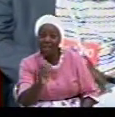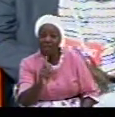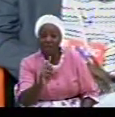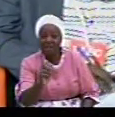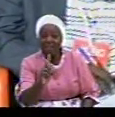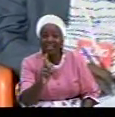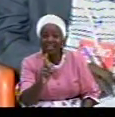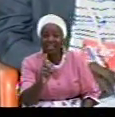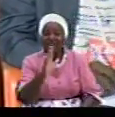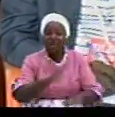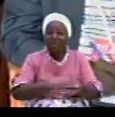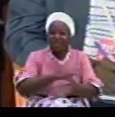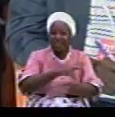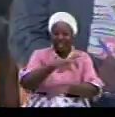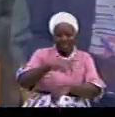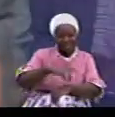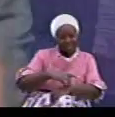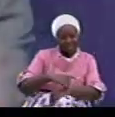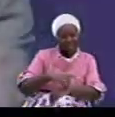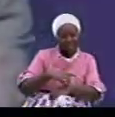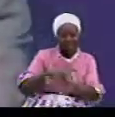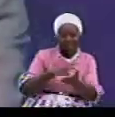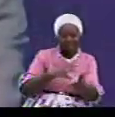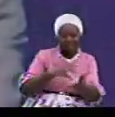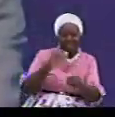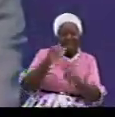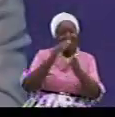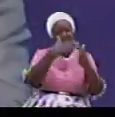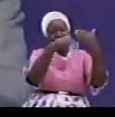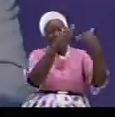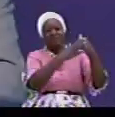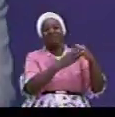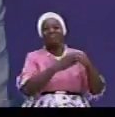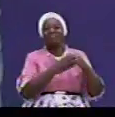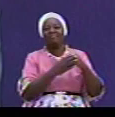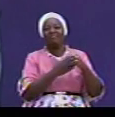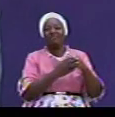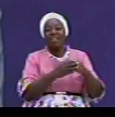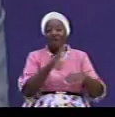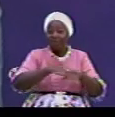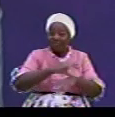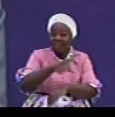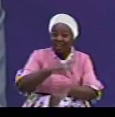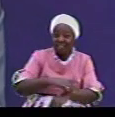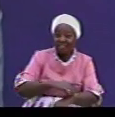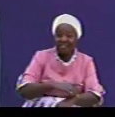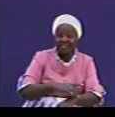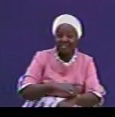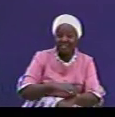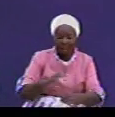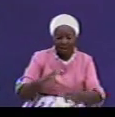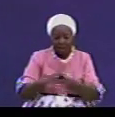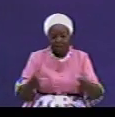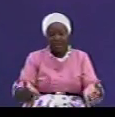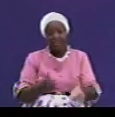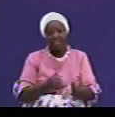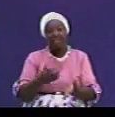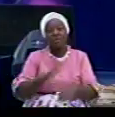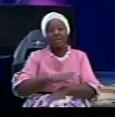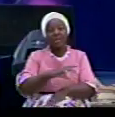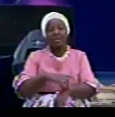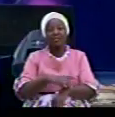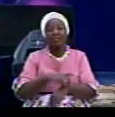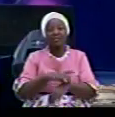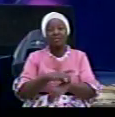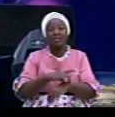On earth, in heaven. On earth, loose it on earth,